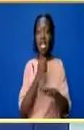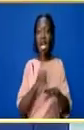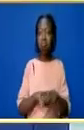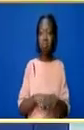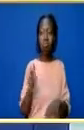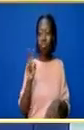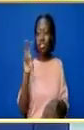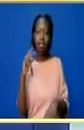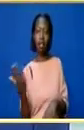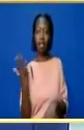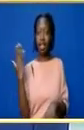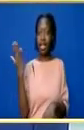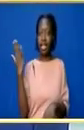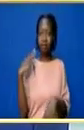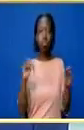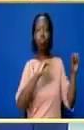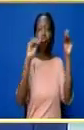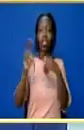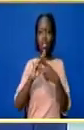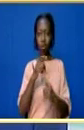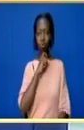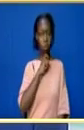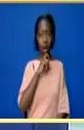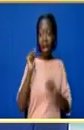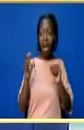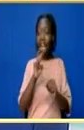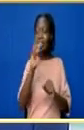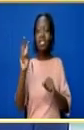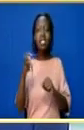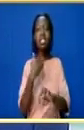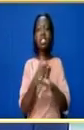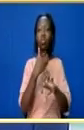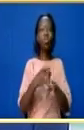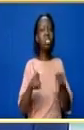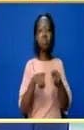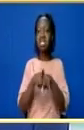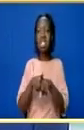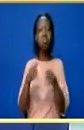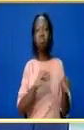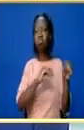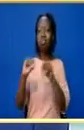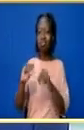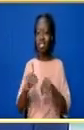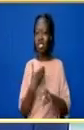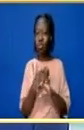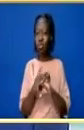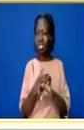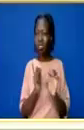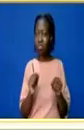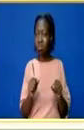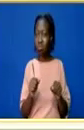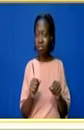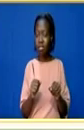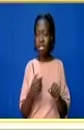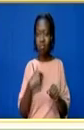flying and you wonder. Yes. You can see stones flying, isn't it? No. So no, I've never